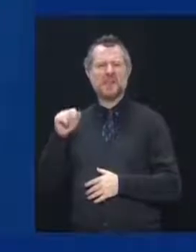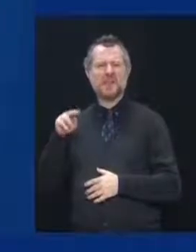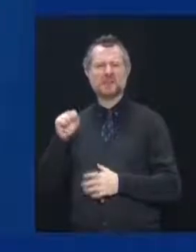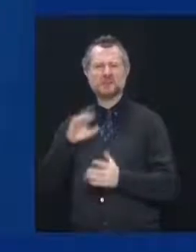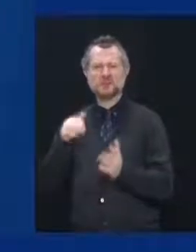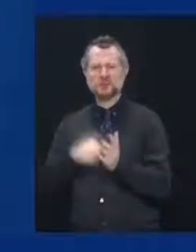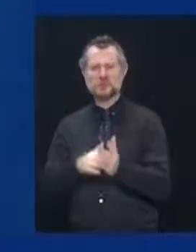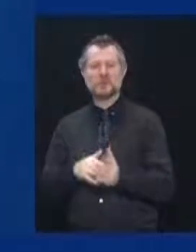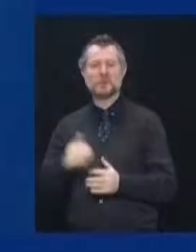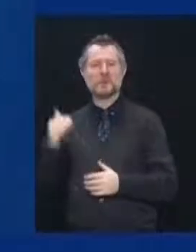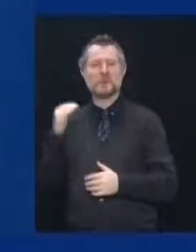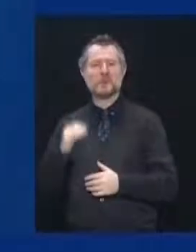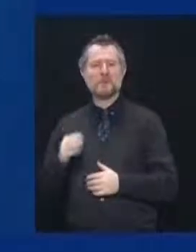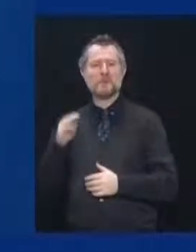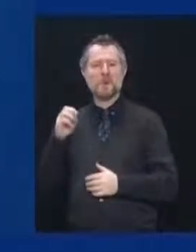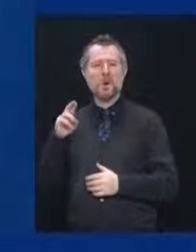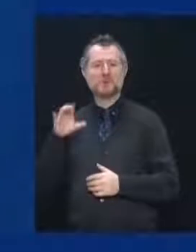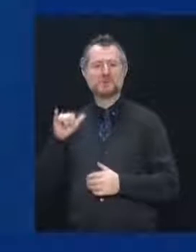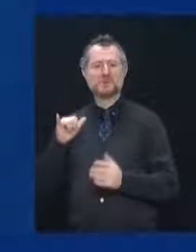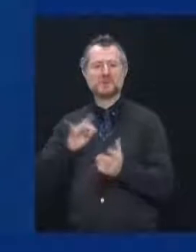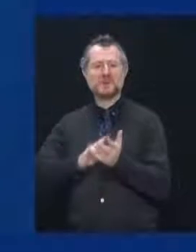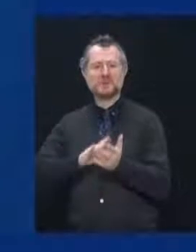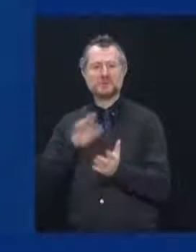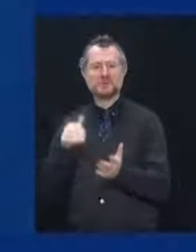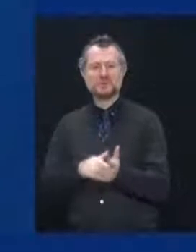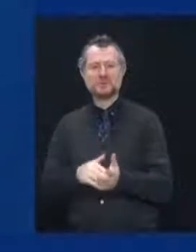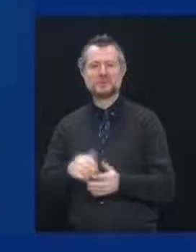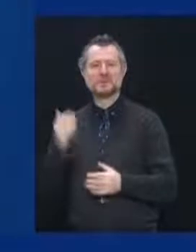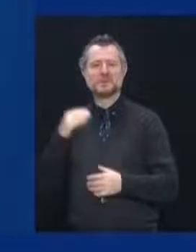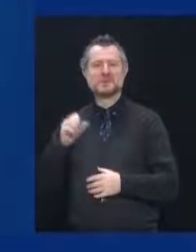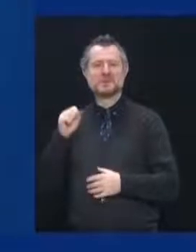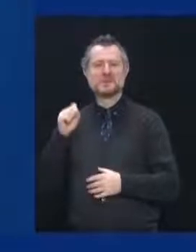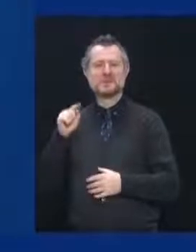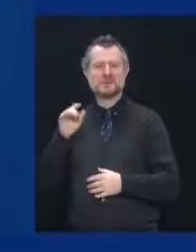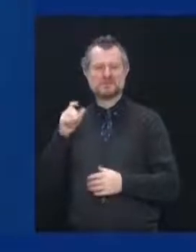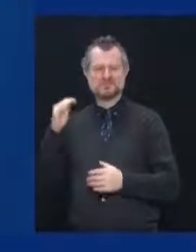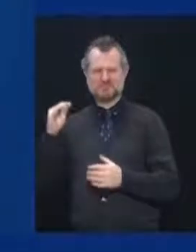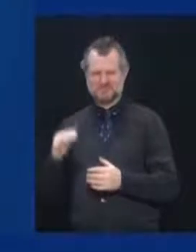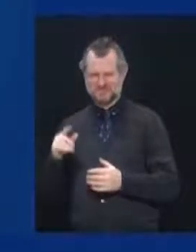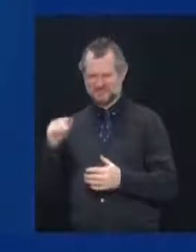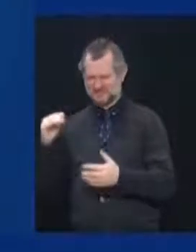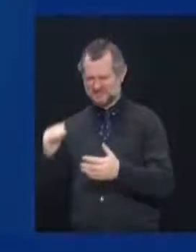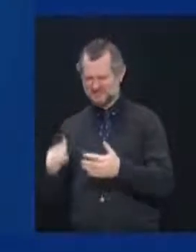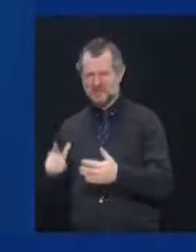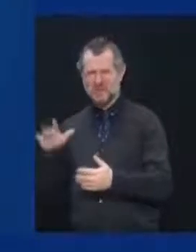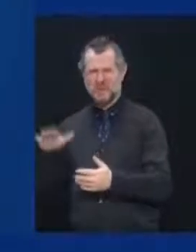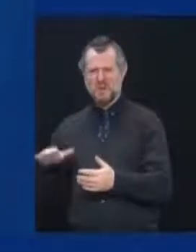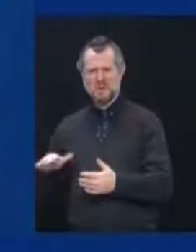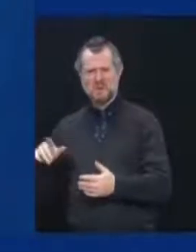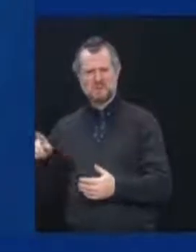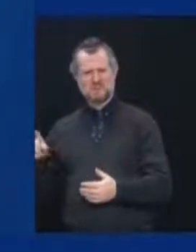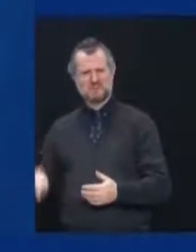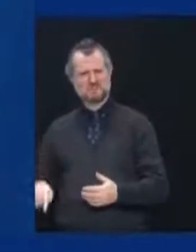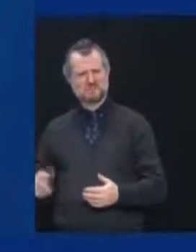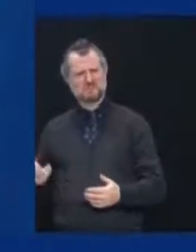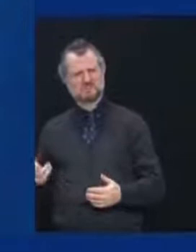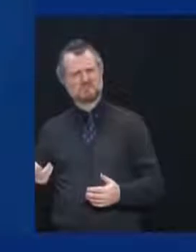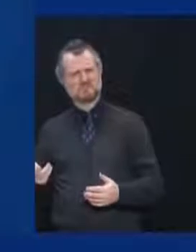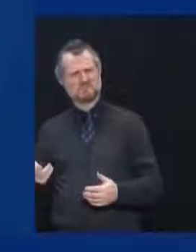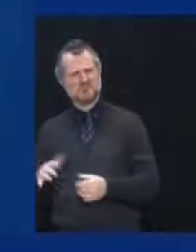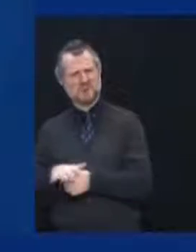Center, St. Catherine's, they're at the lower end within that